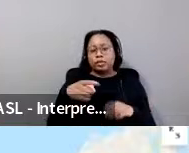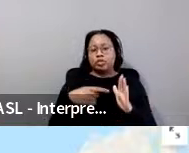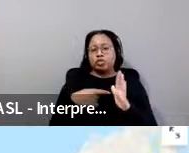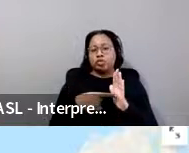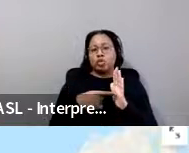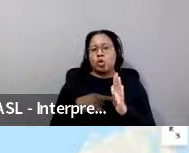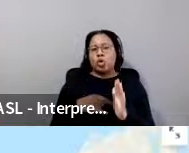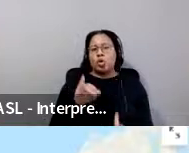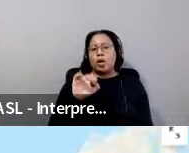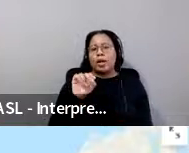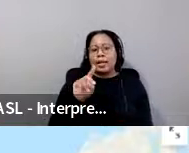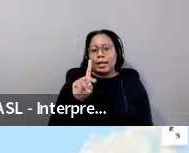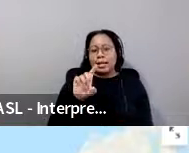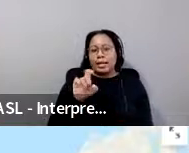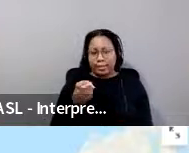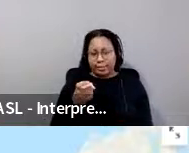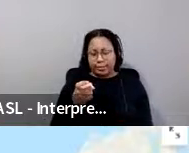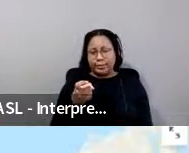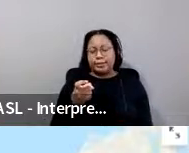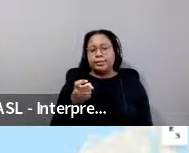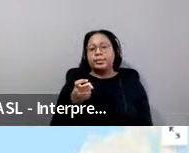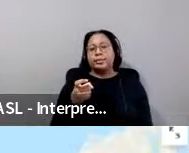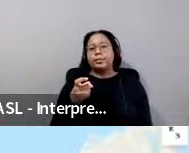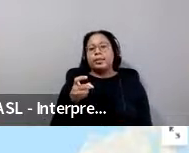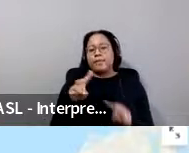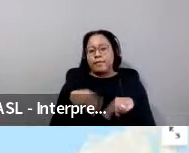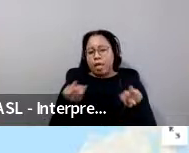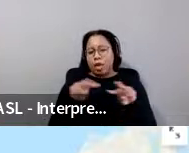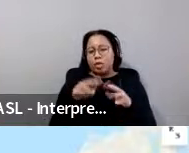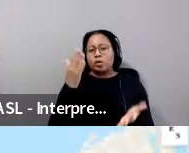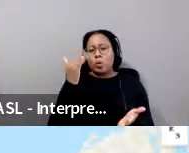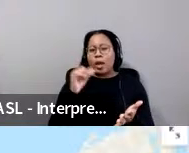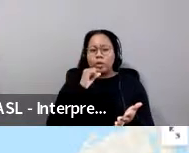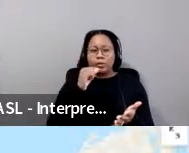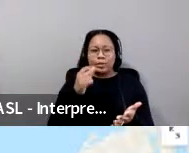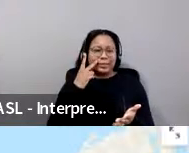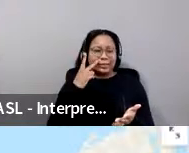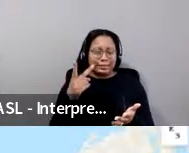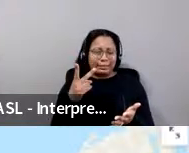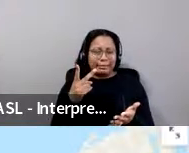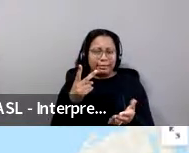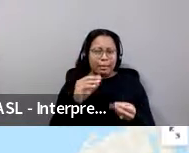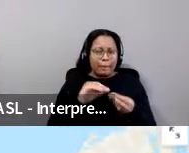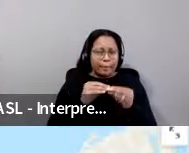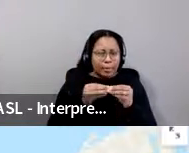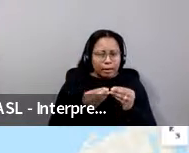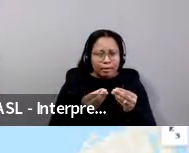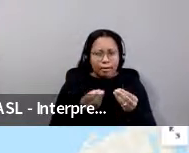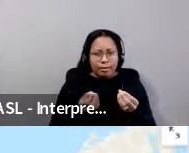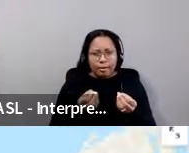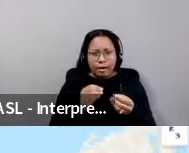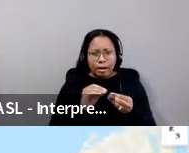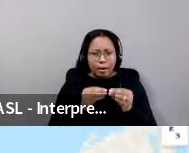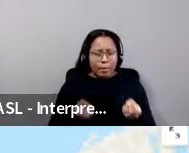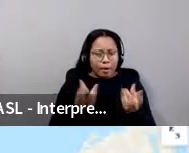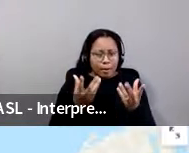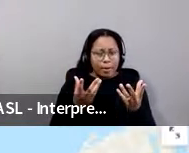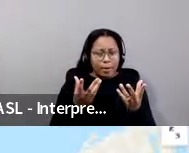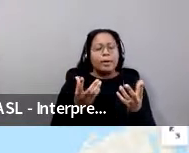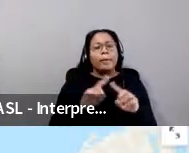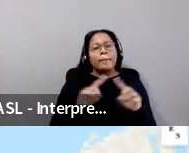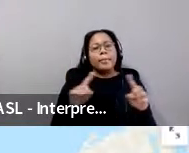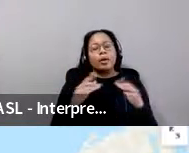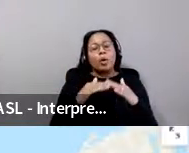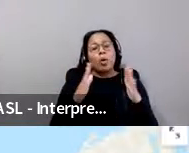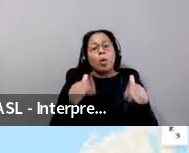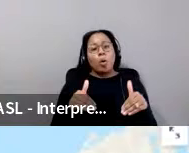see any dollar signs in the legend. But to help you understand what it's telling you, homes in a neighborhood with a